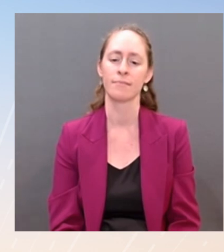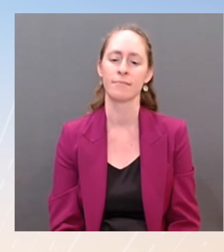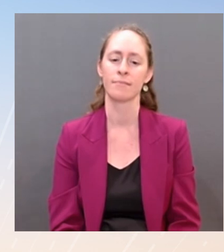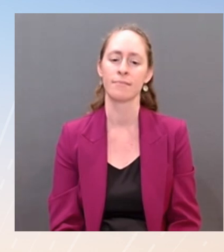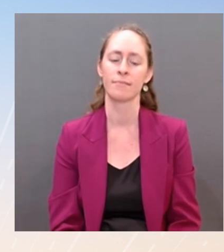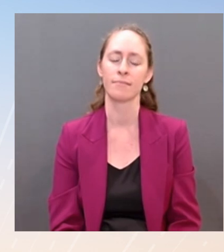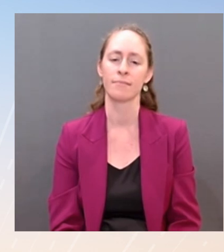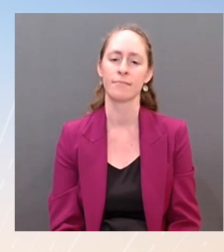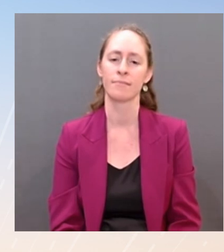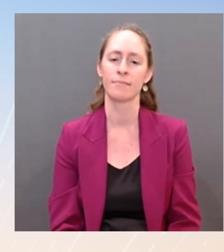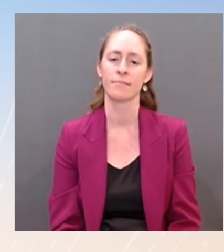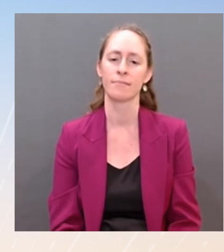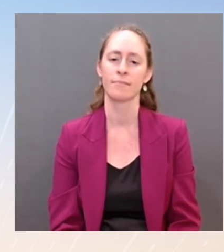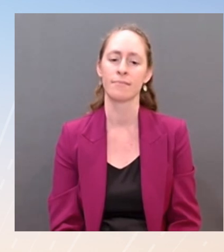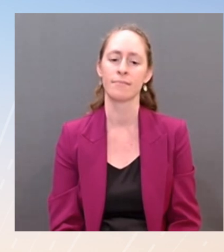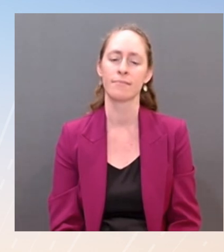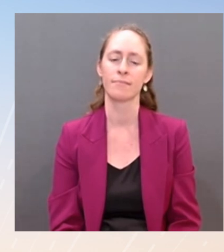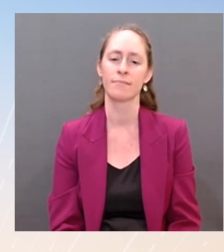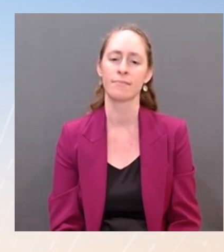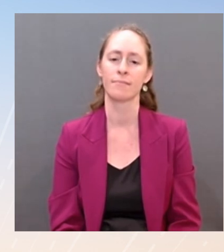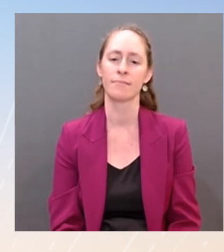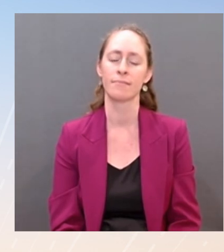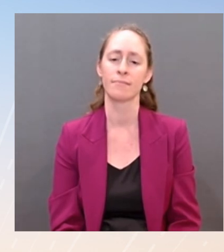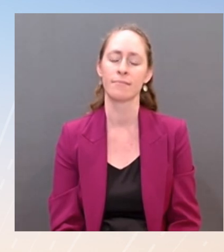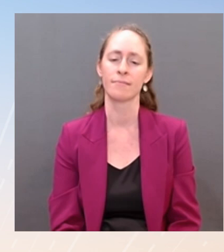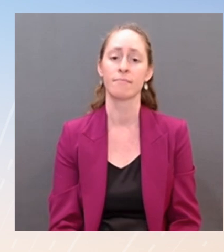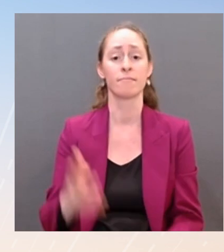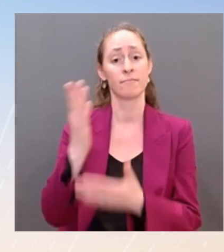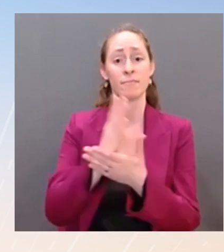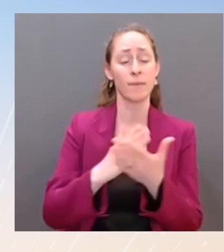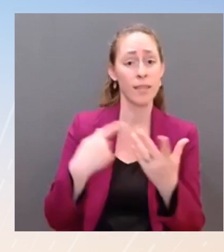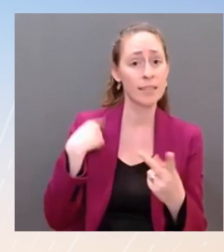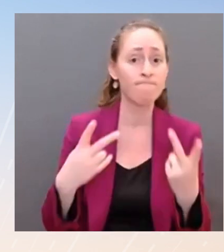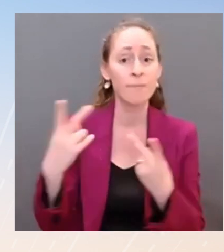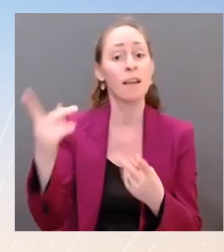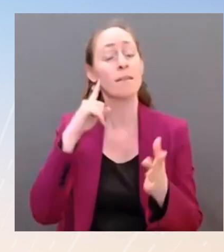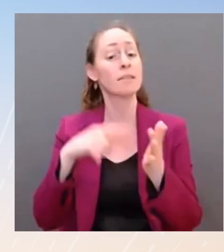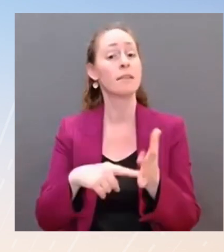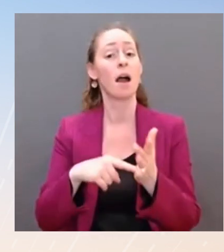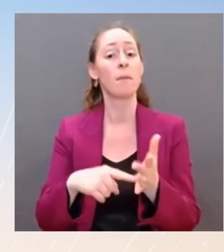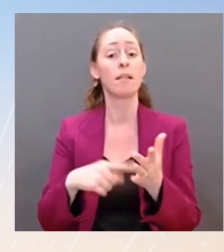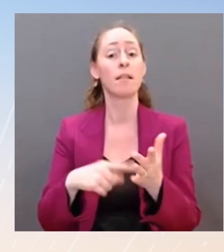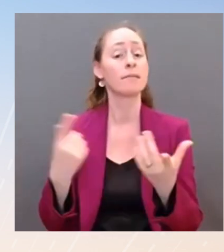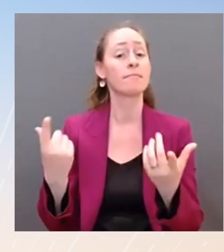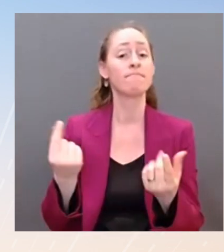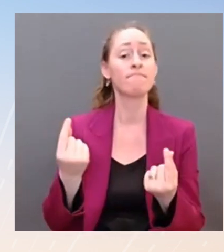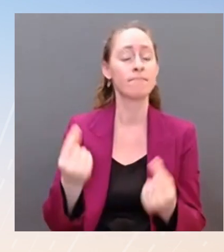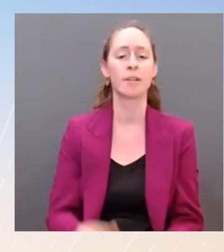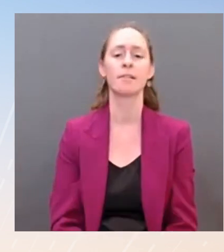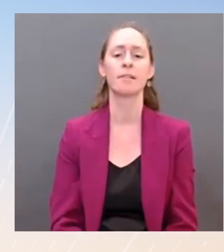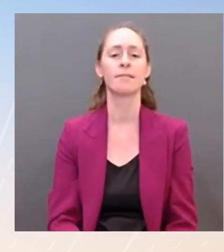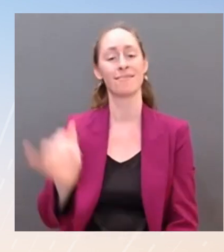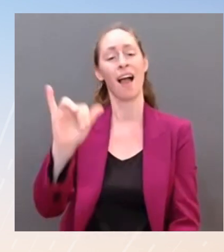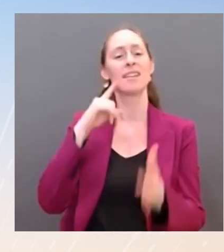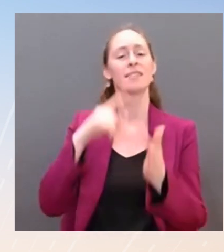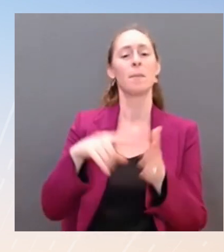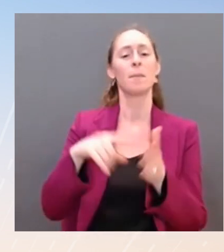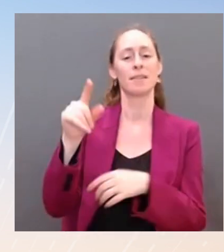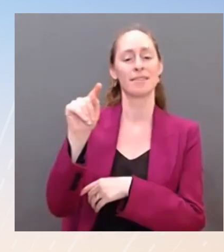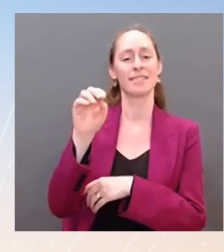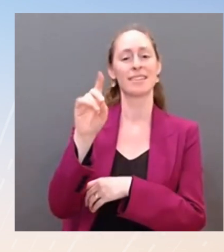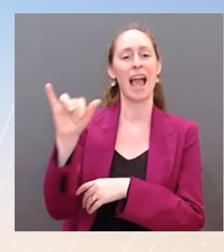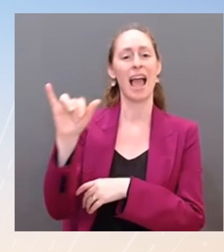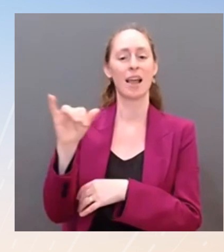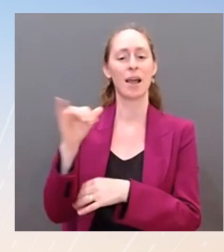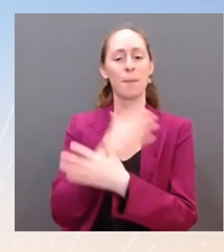I had hosted a teddy bear toss at my previous high school. We bagged, you know,